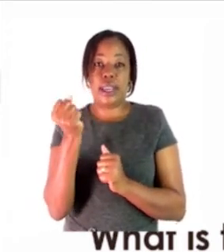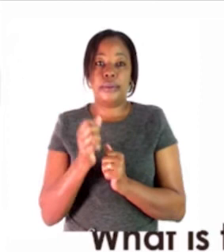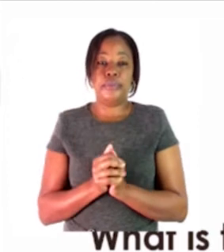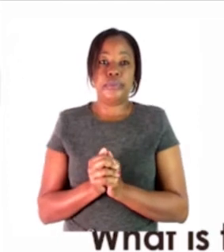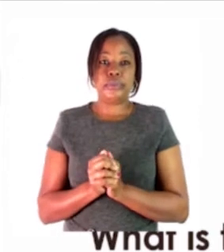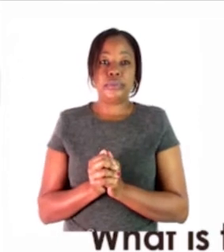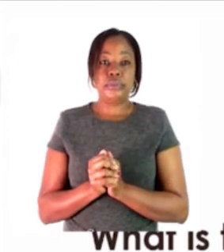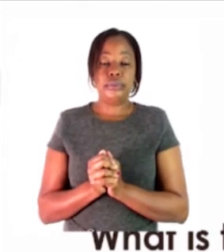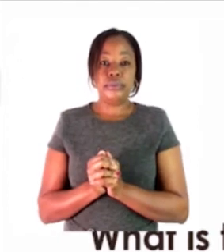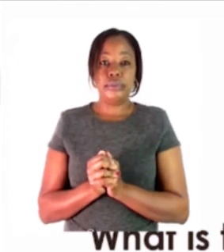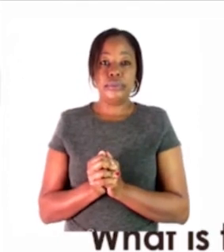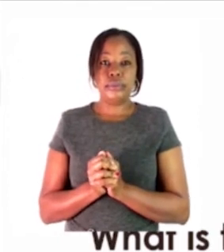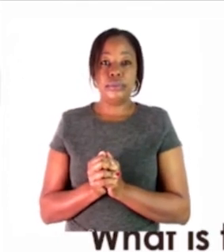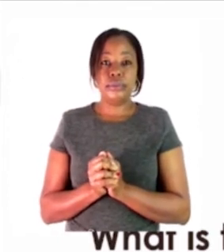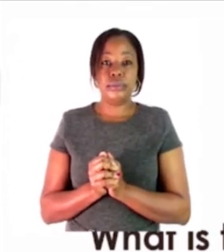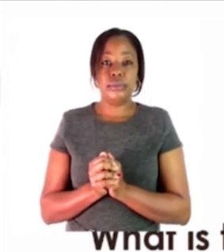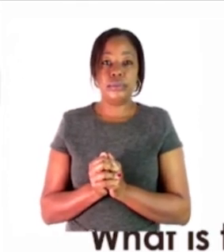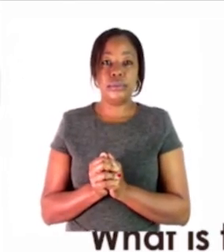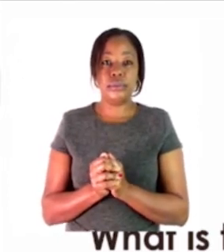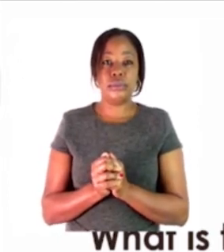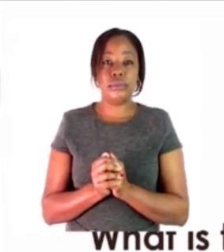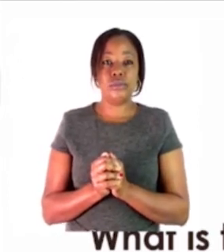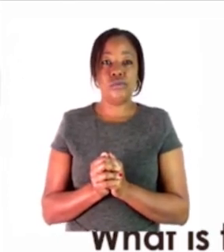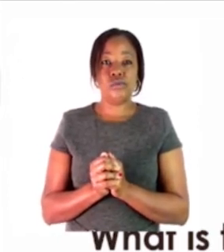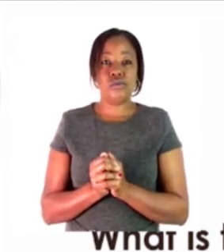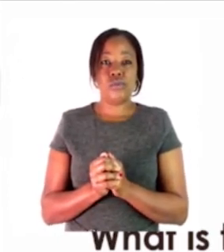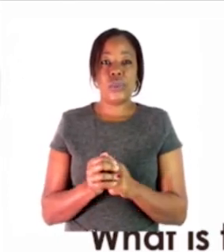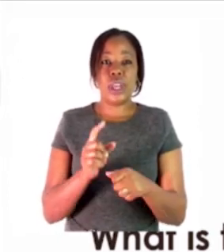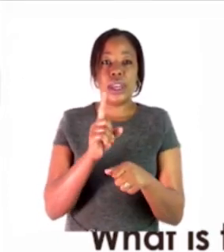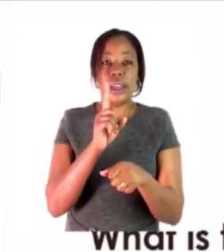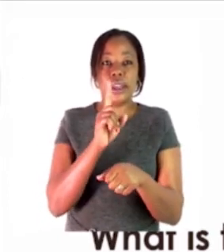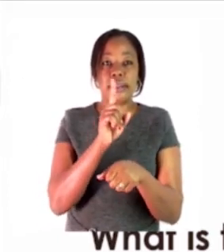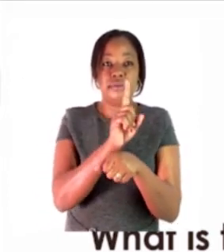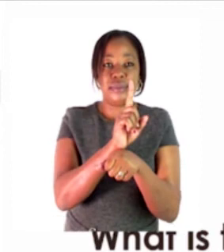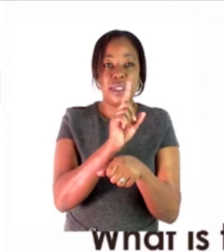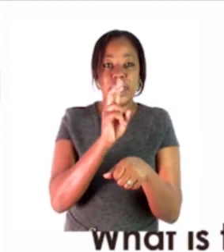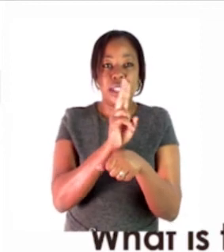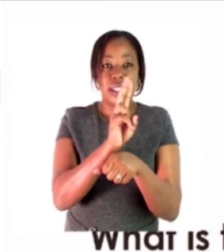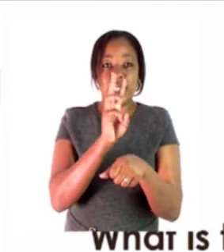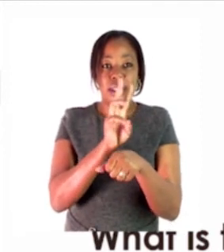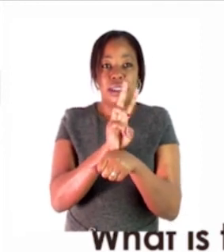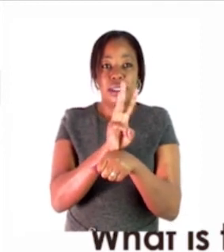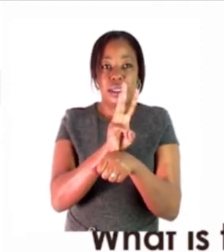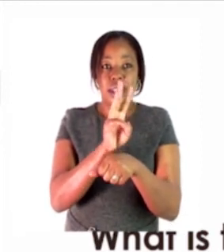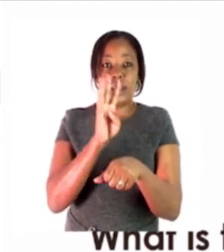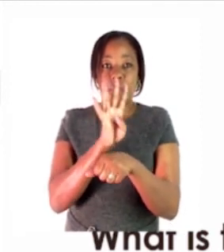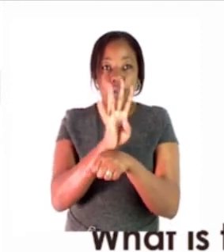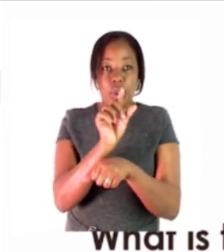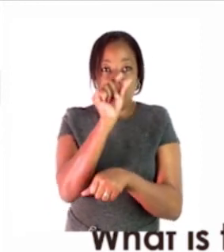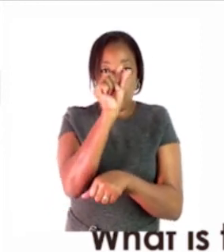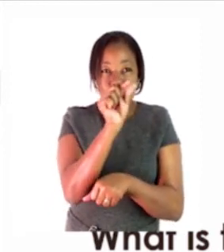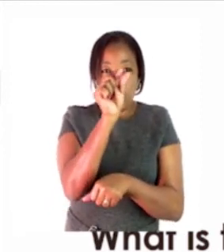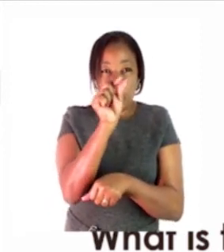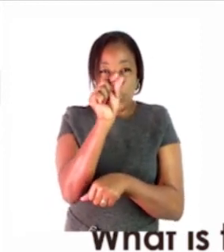when we look at the numbers coming from the first point, second, third, there are 4 small lines there before we come to 50. What do you think they